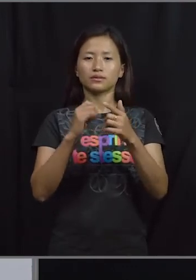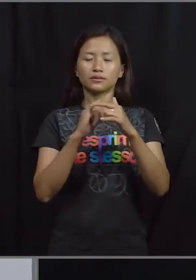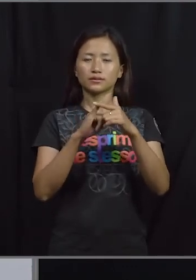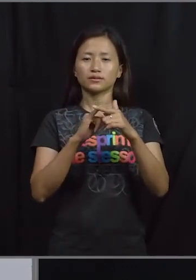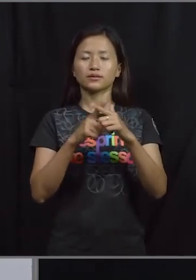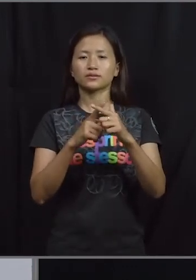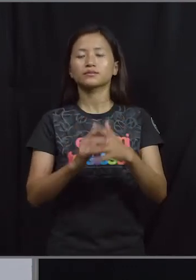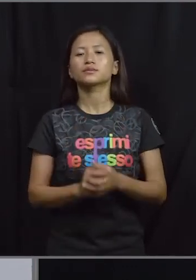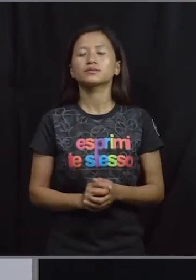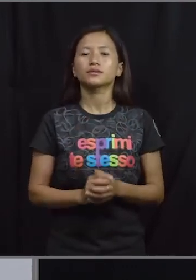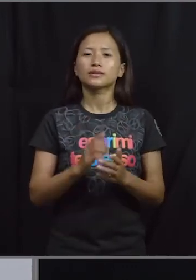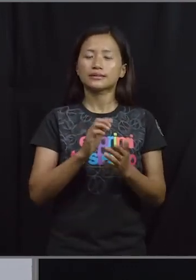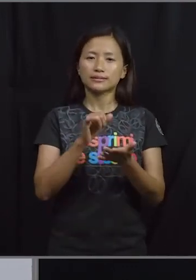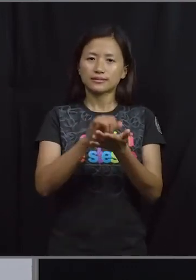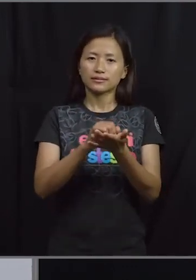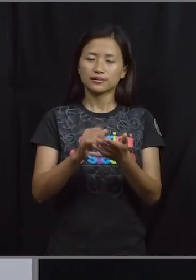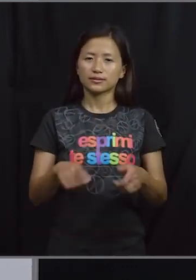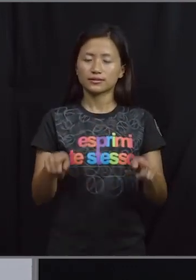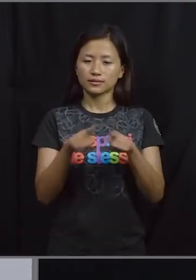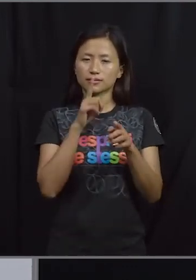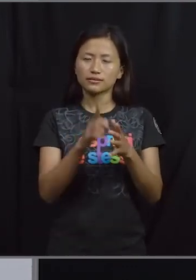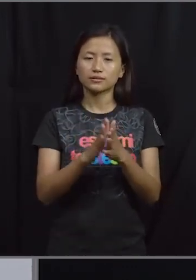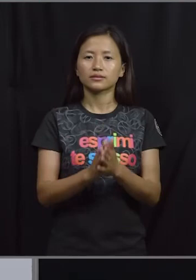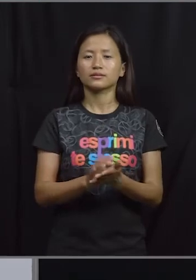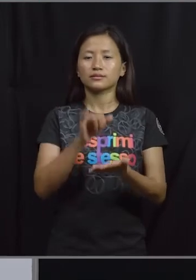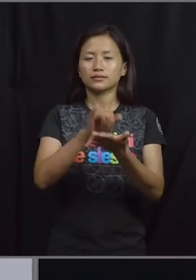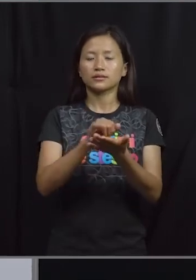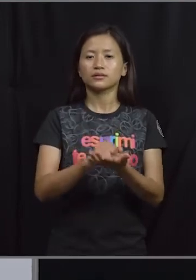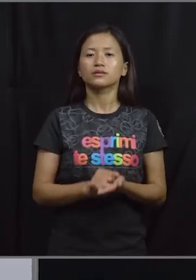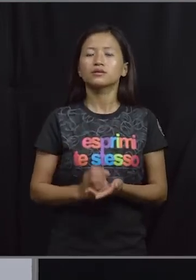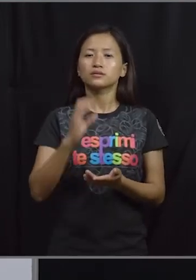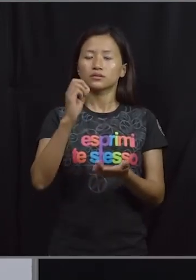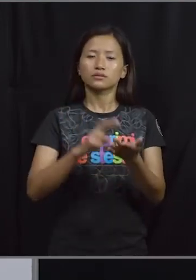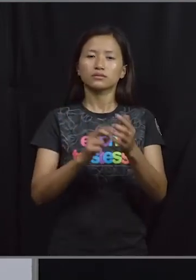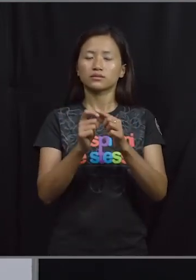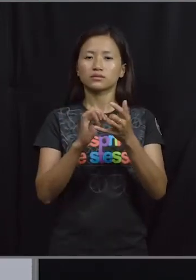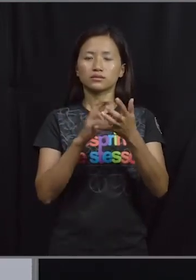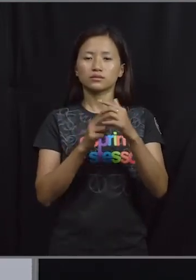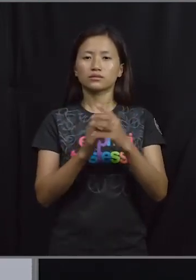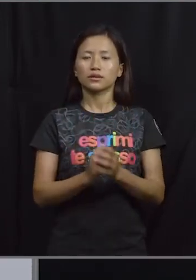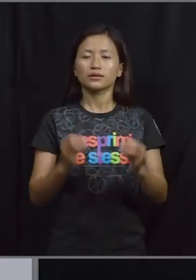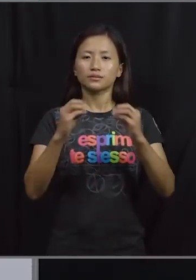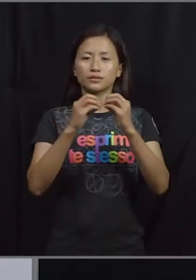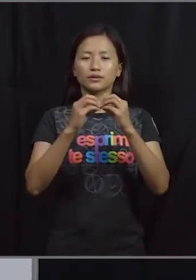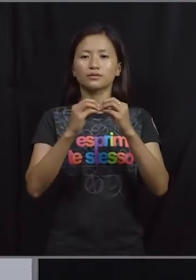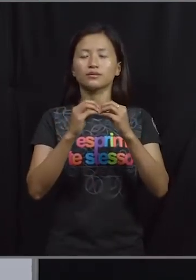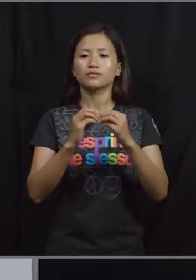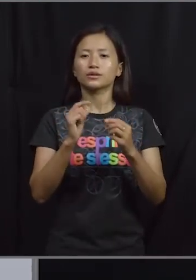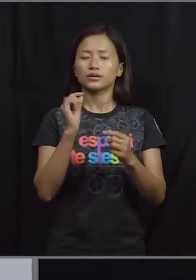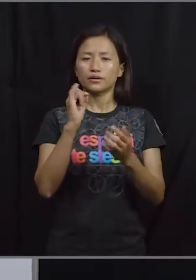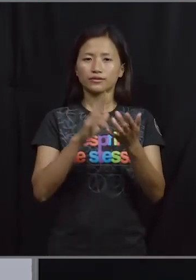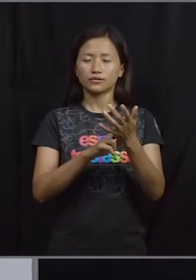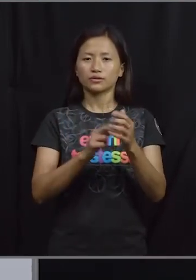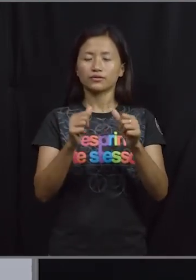B such that, if it satisfies this condition, then we call this B as inverse of